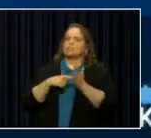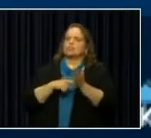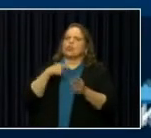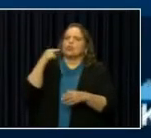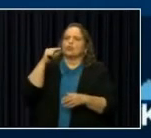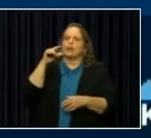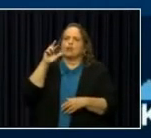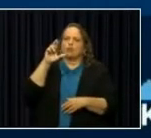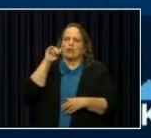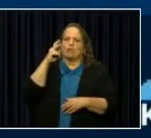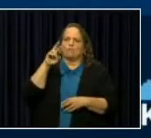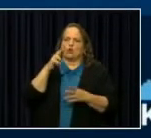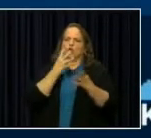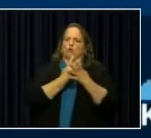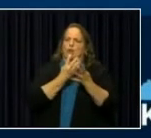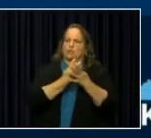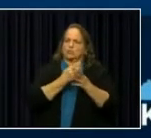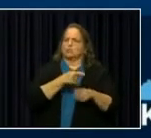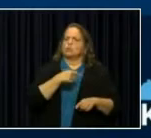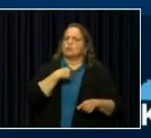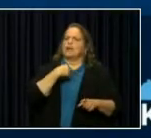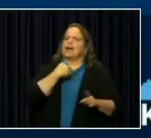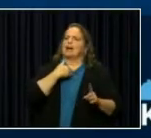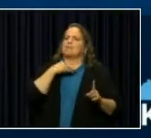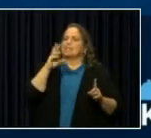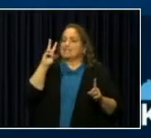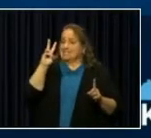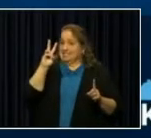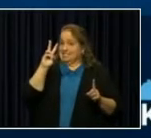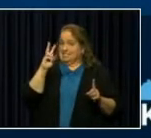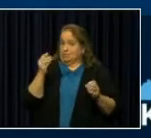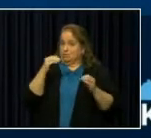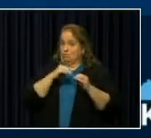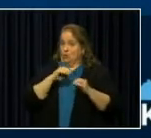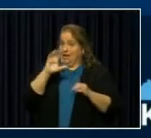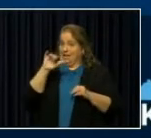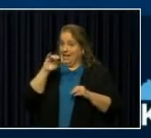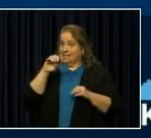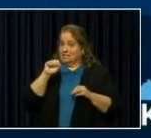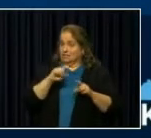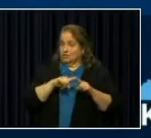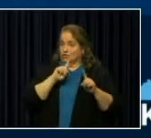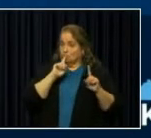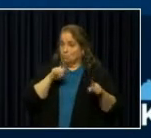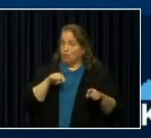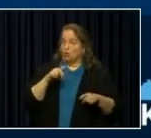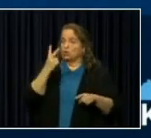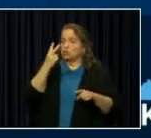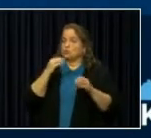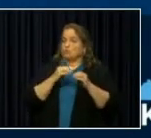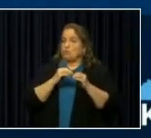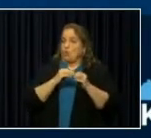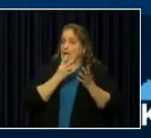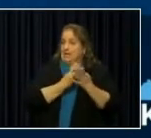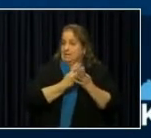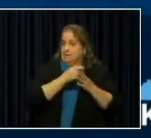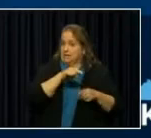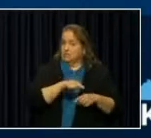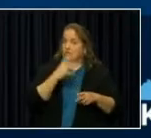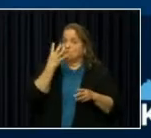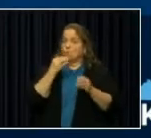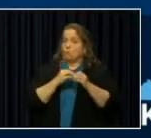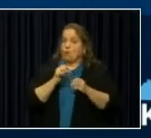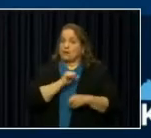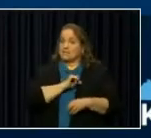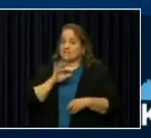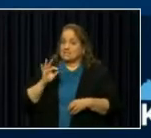Complex. I believe we have 6 additional cases to report, 2 more inmates, 4 more